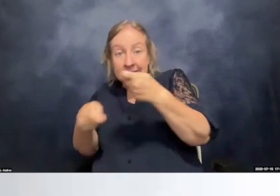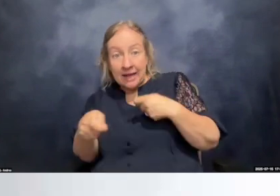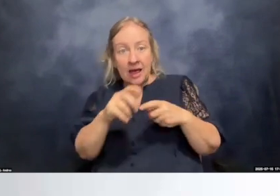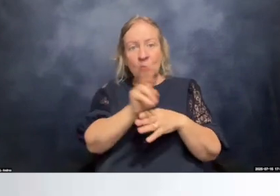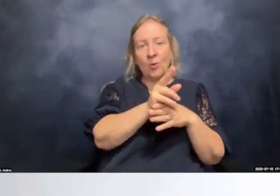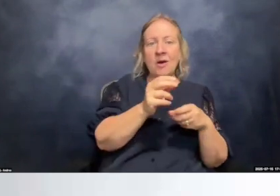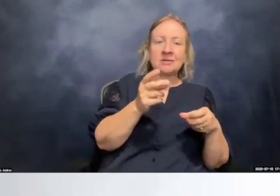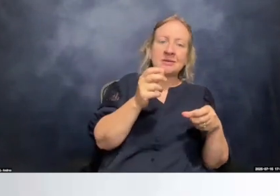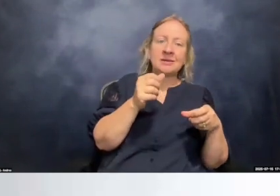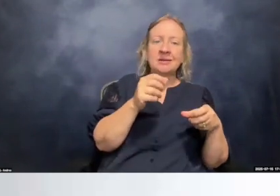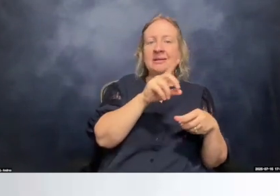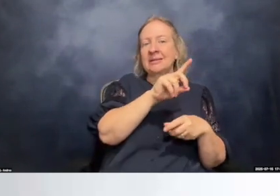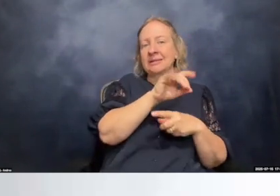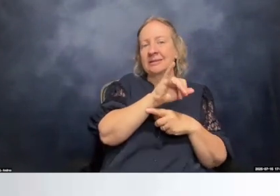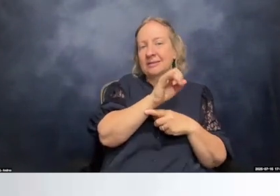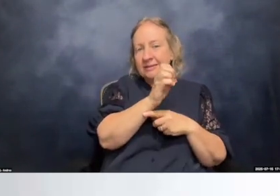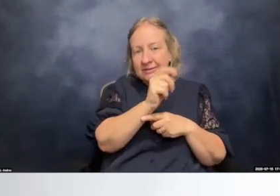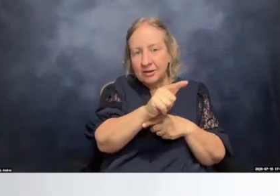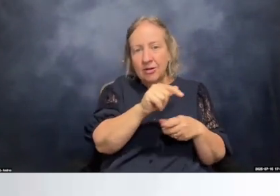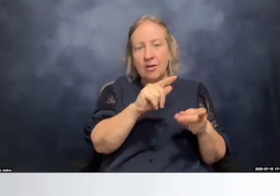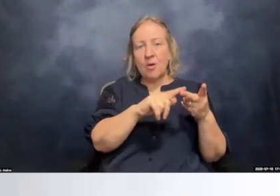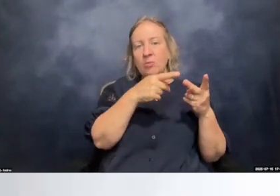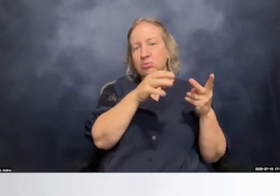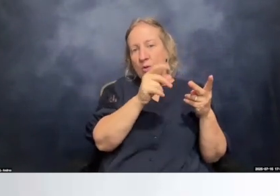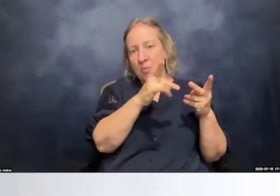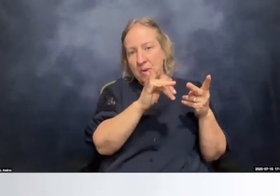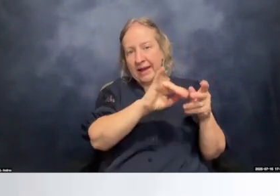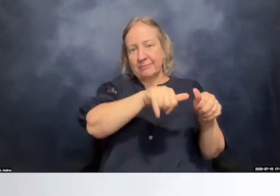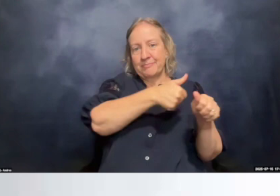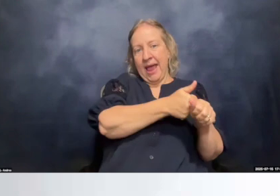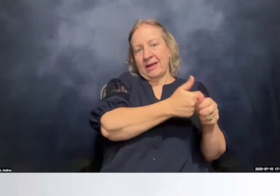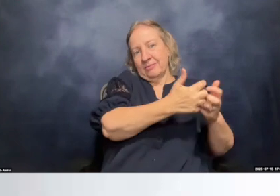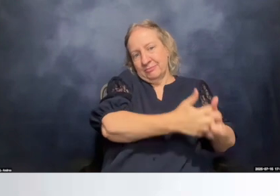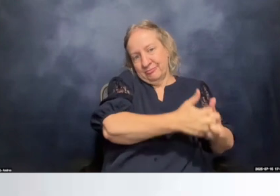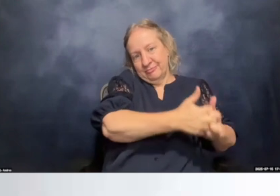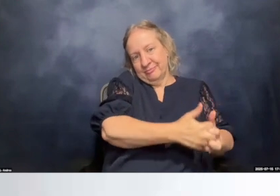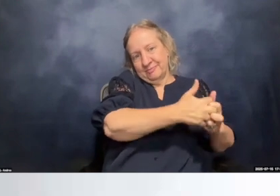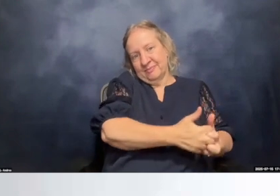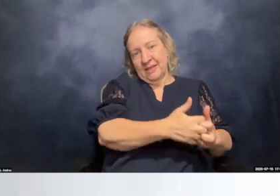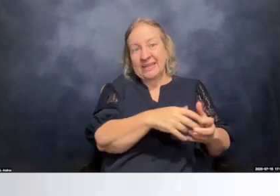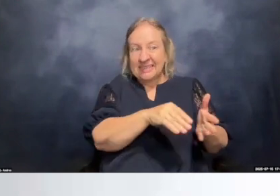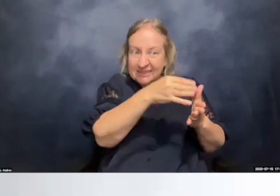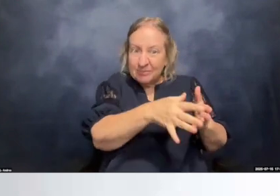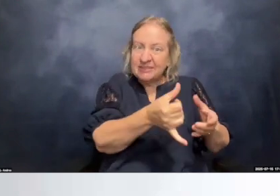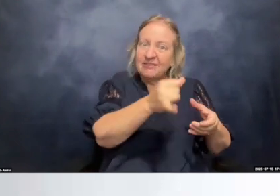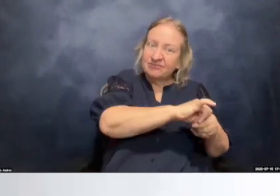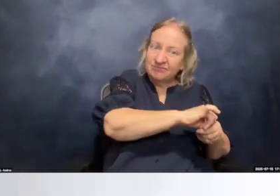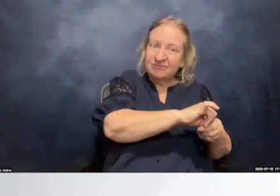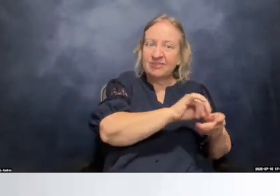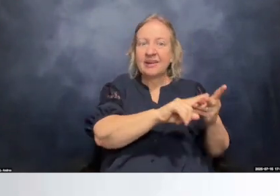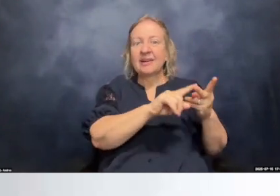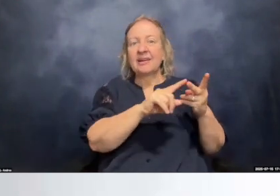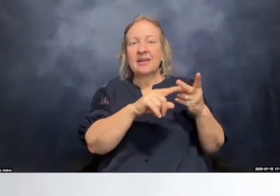generators. However, these come with challenges, such as costly refueling, pollution concerns from